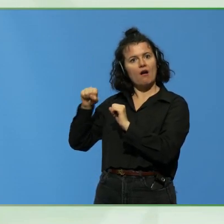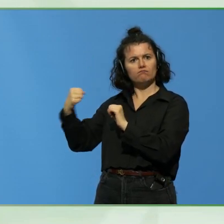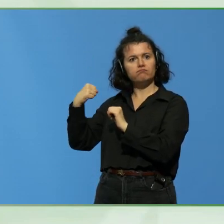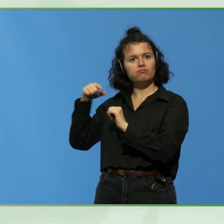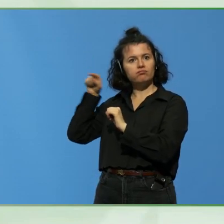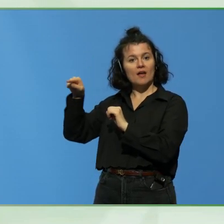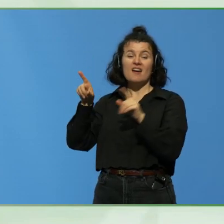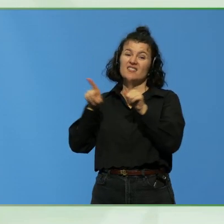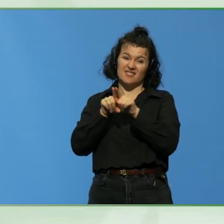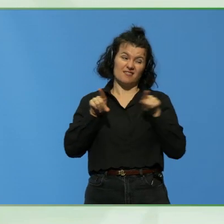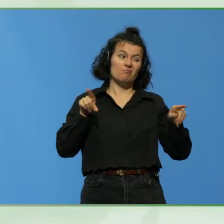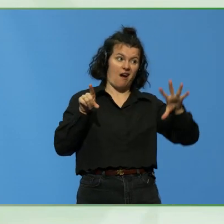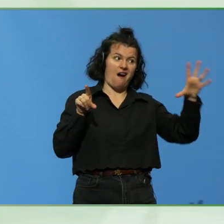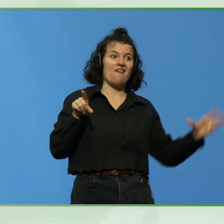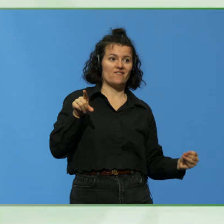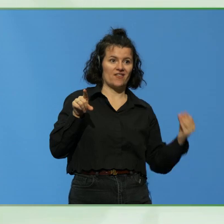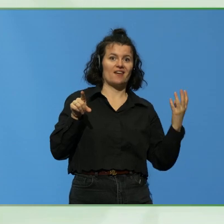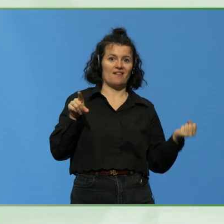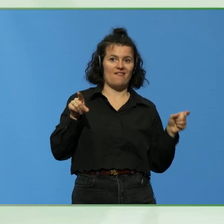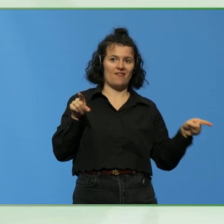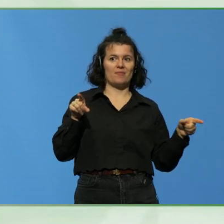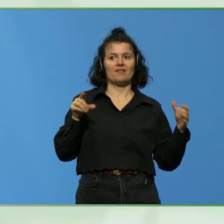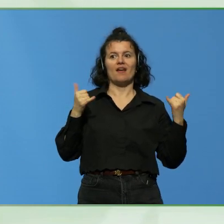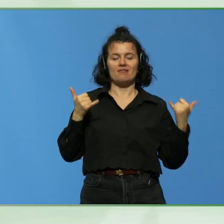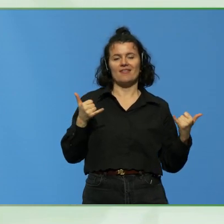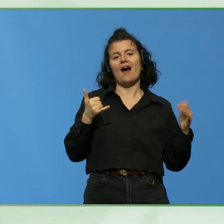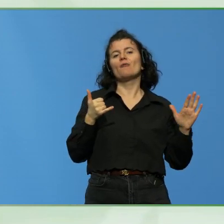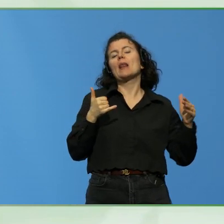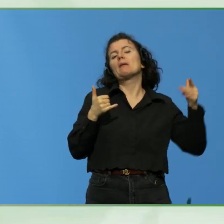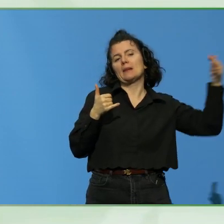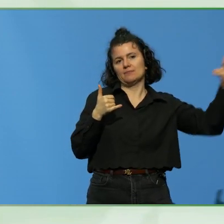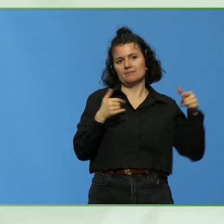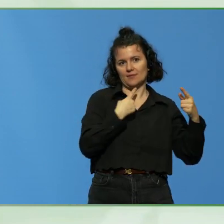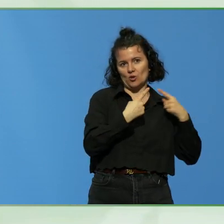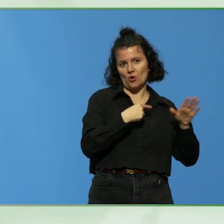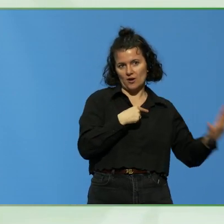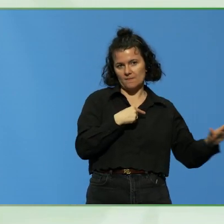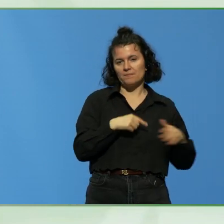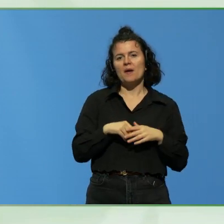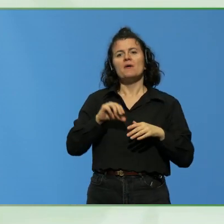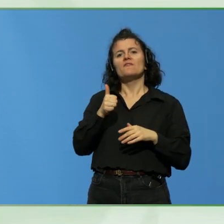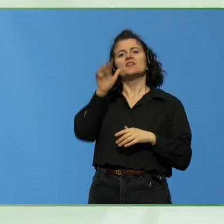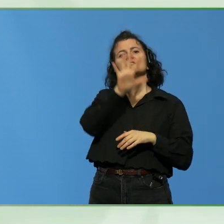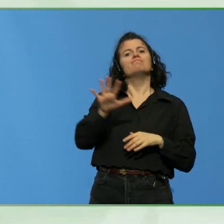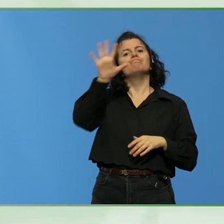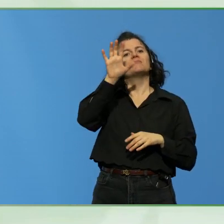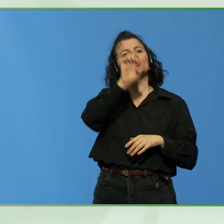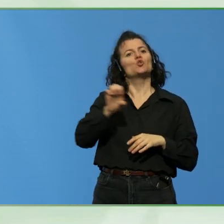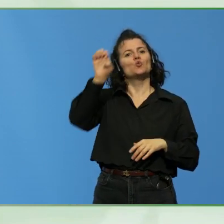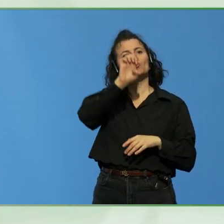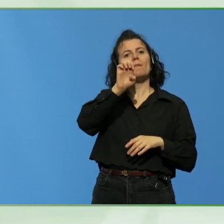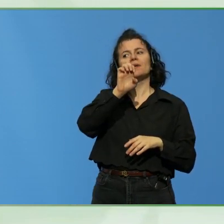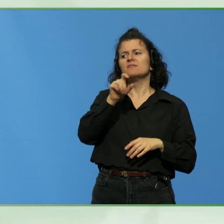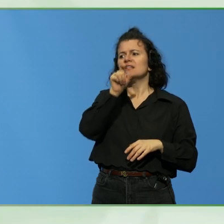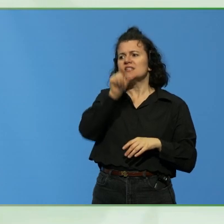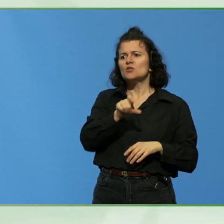in a moment. And I would like to go to Europe. Maybe Switzerland, or maybe Italy. Where are you